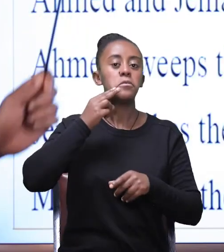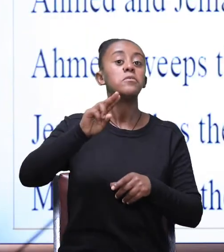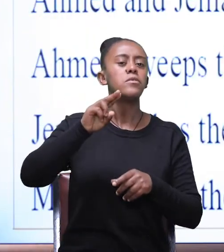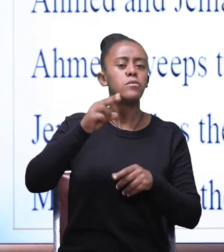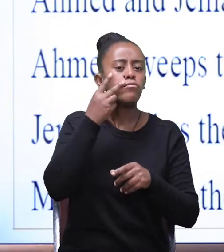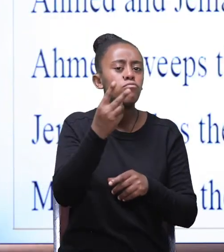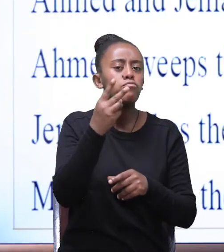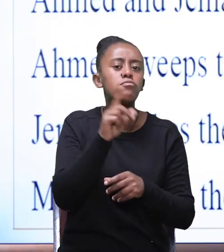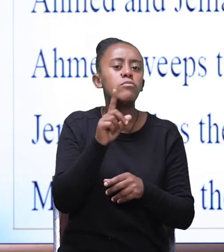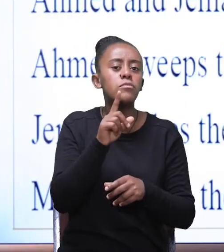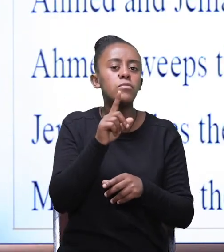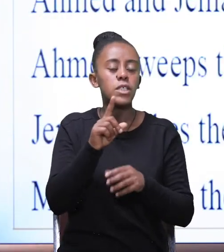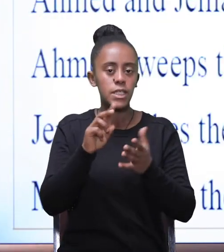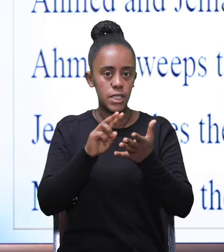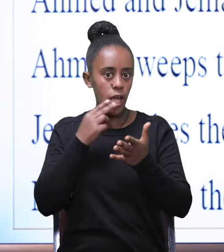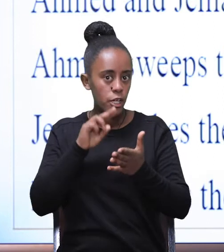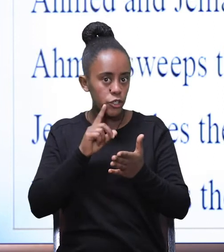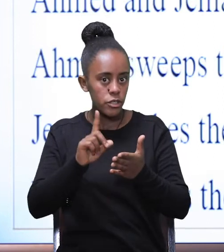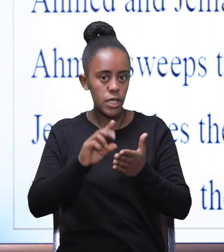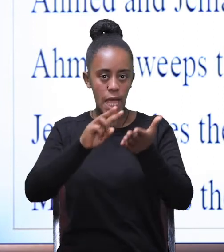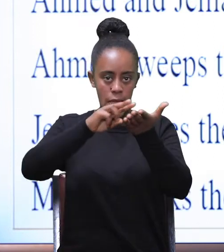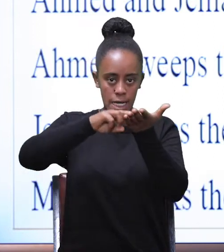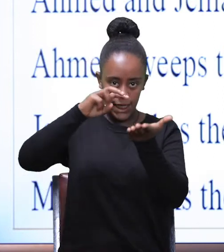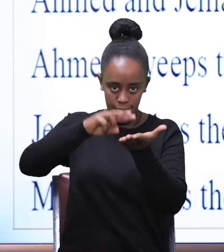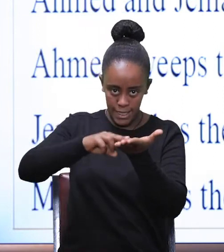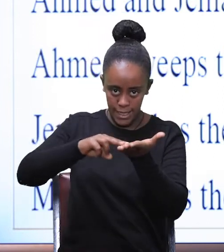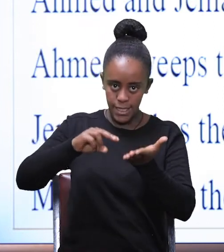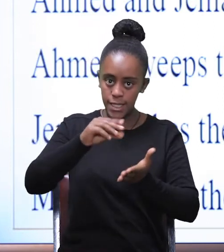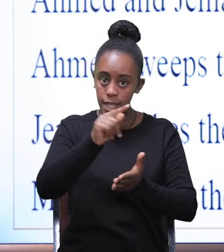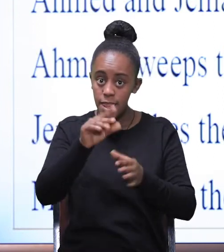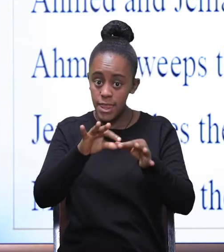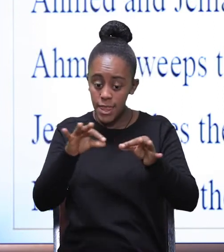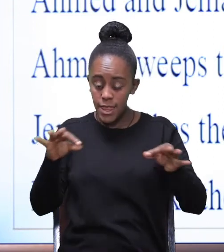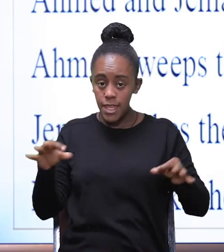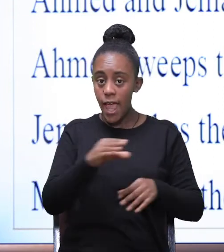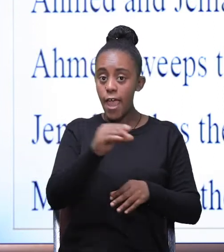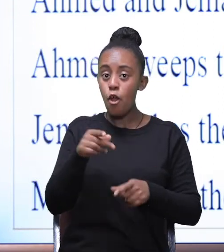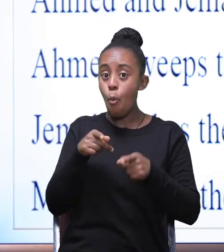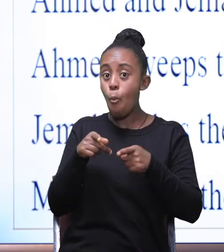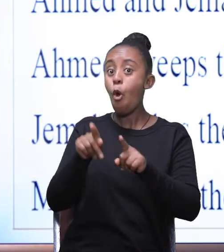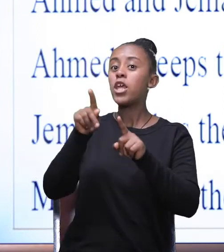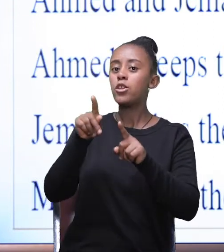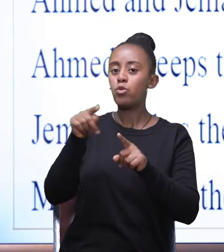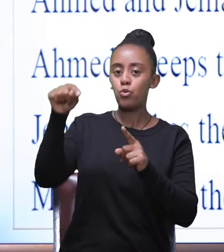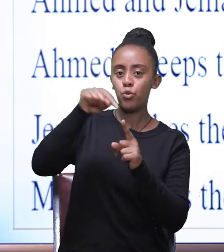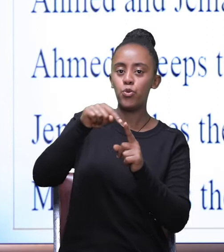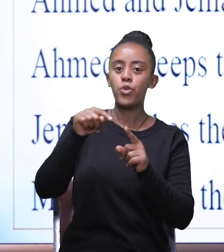says. The direction it says, read the sentence and point to the matching picture. The direction it says,